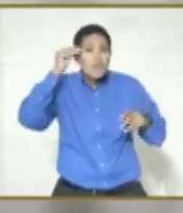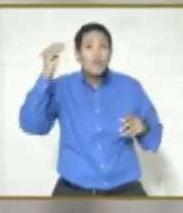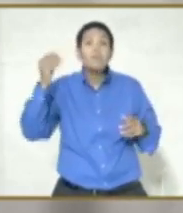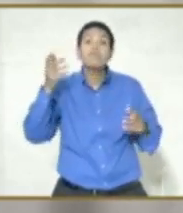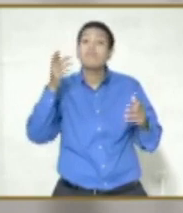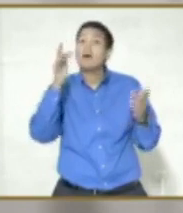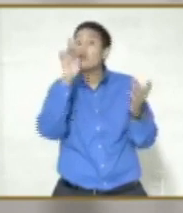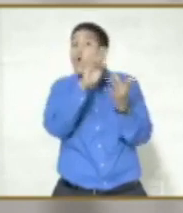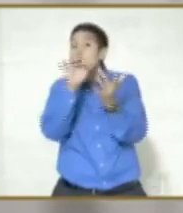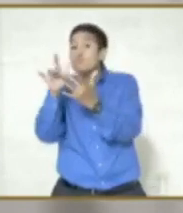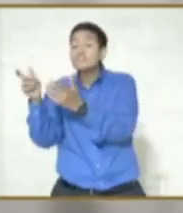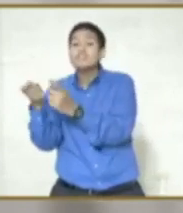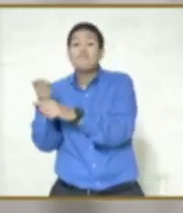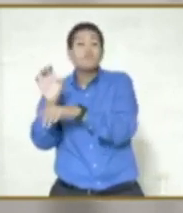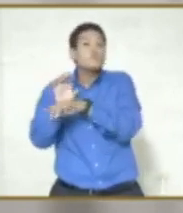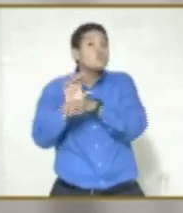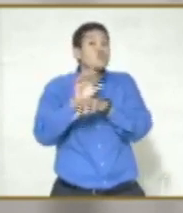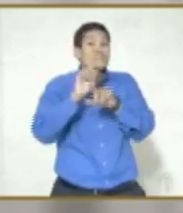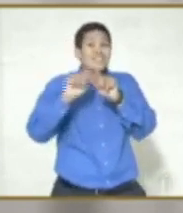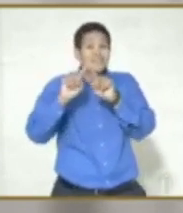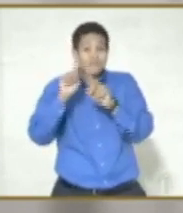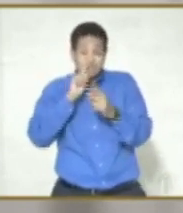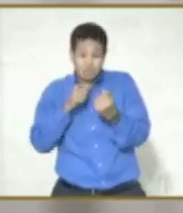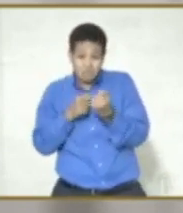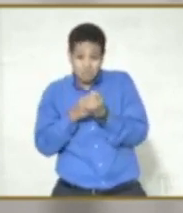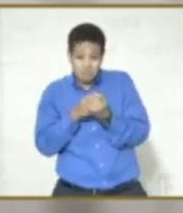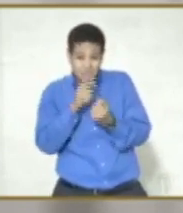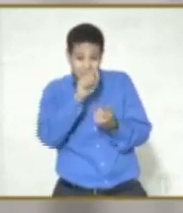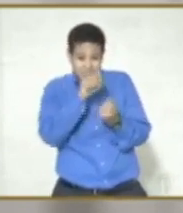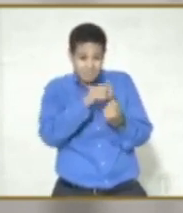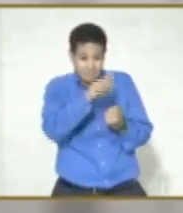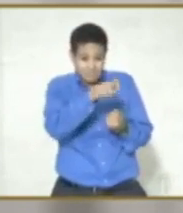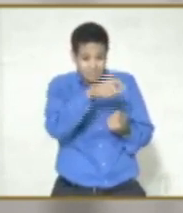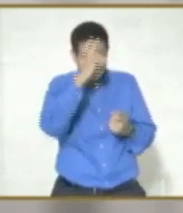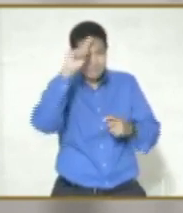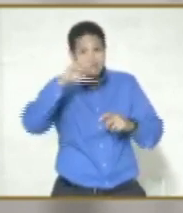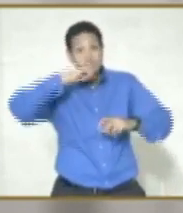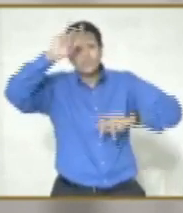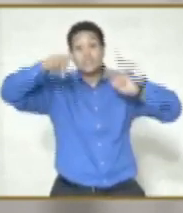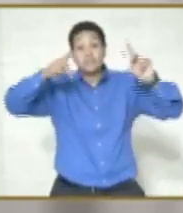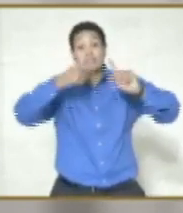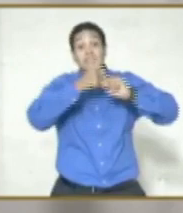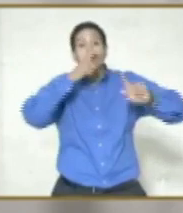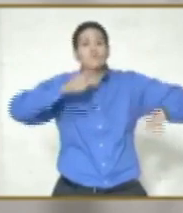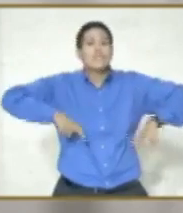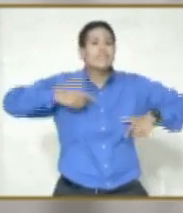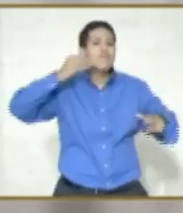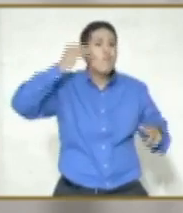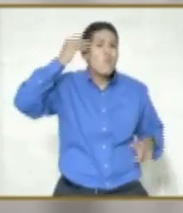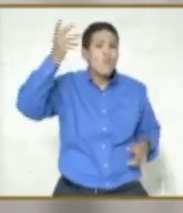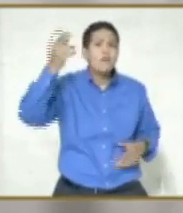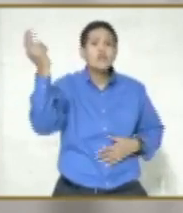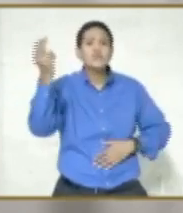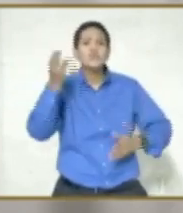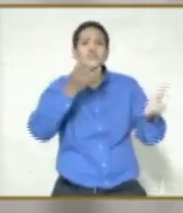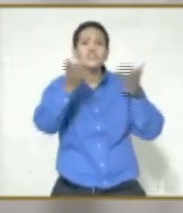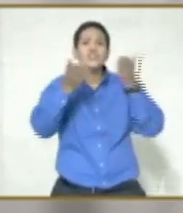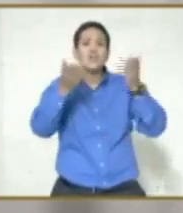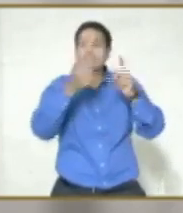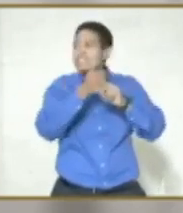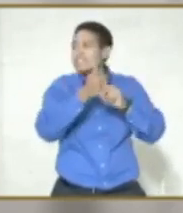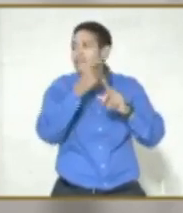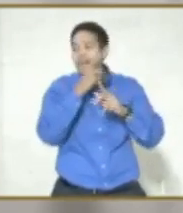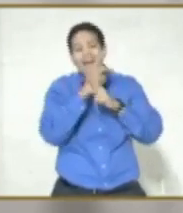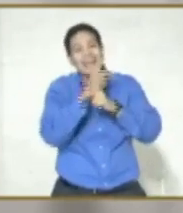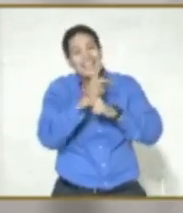churches, etc., with regard to addressing the particular needs of older persons who live at home and use the services of a